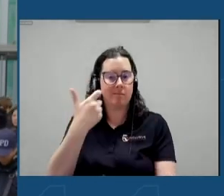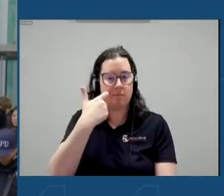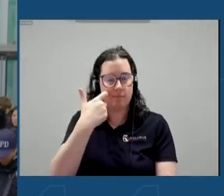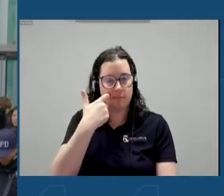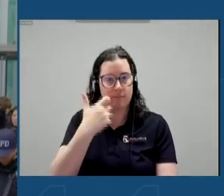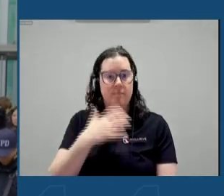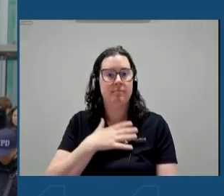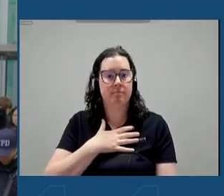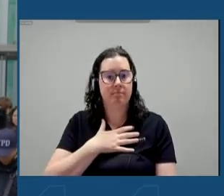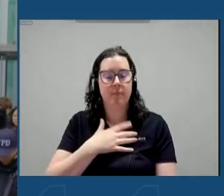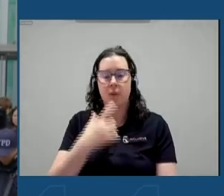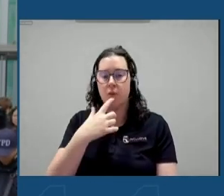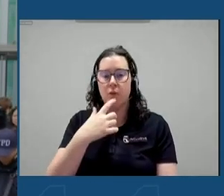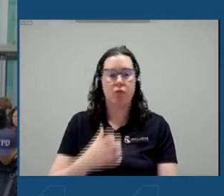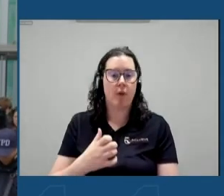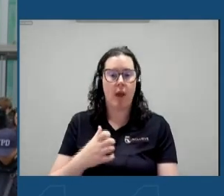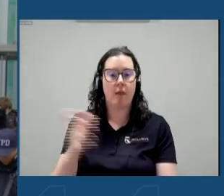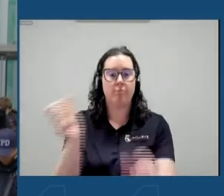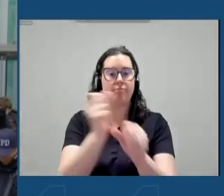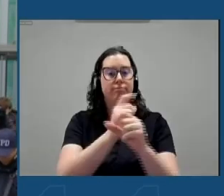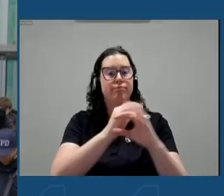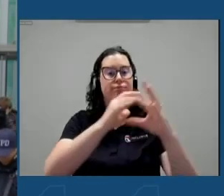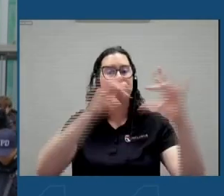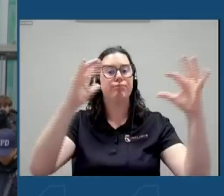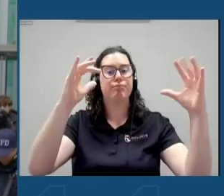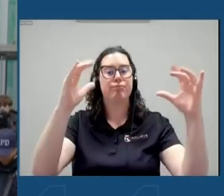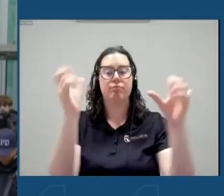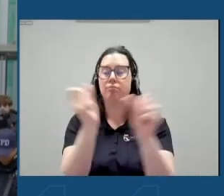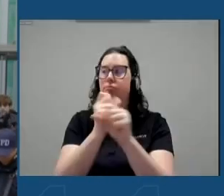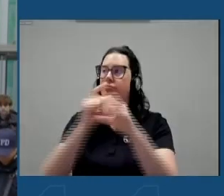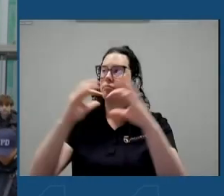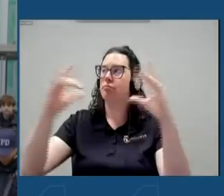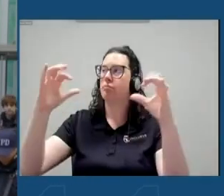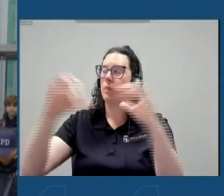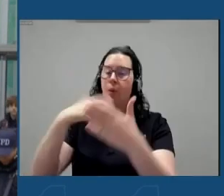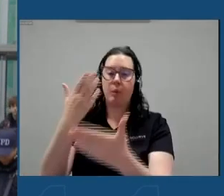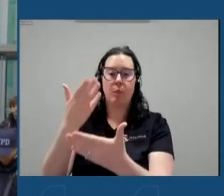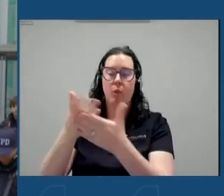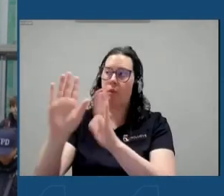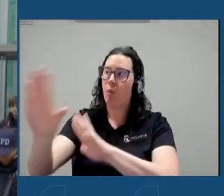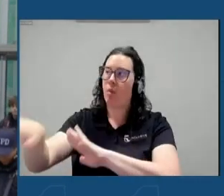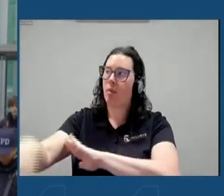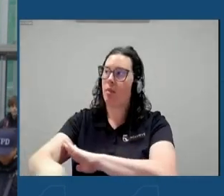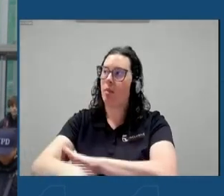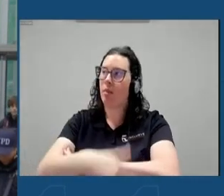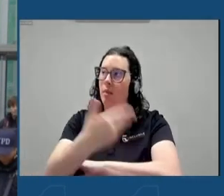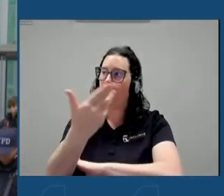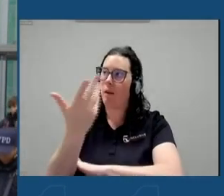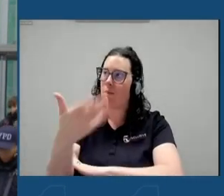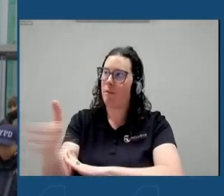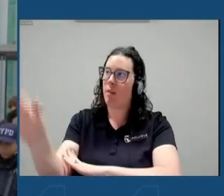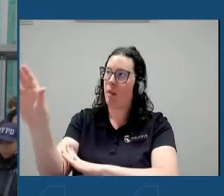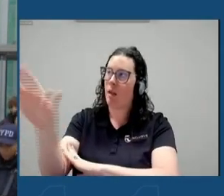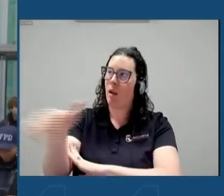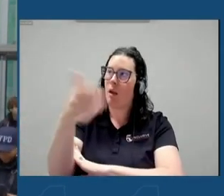The red glare of bomb bursting in the air gave proof through the night that our flag is still